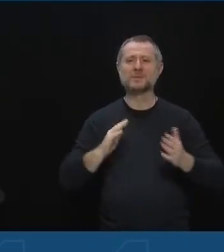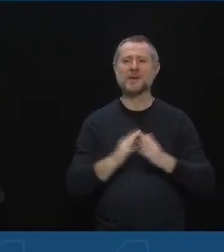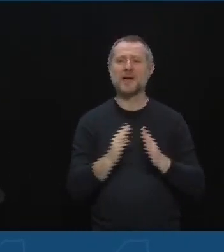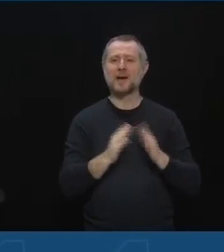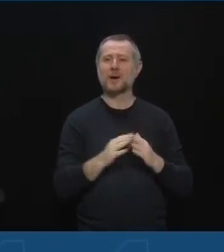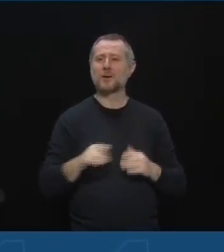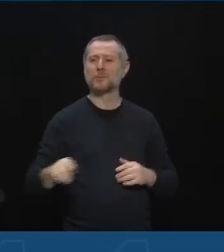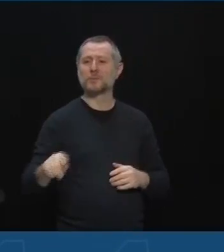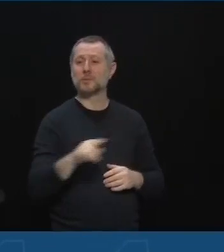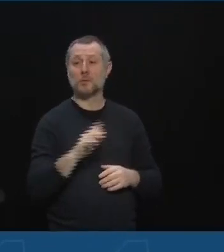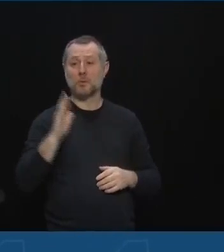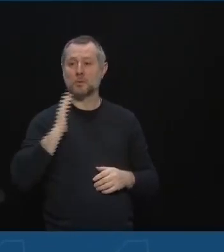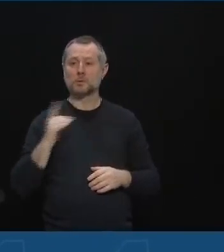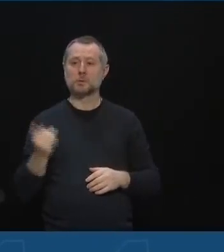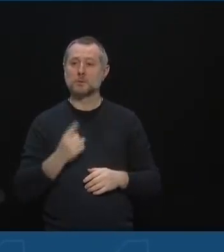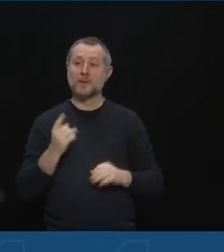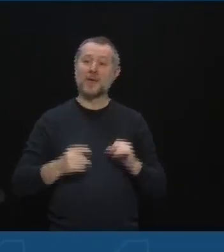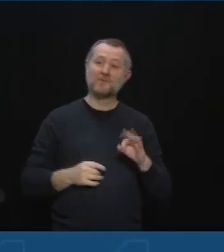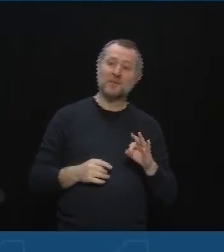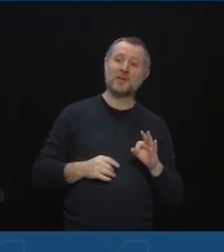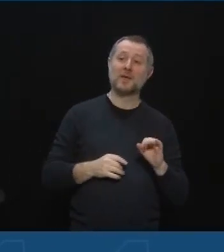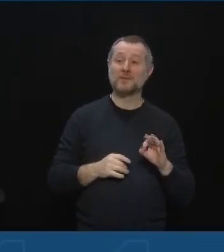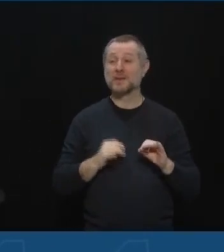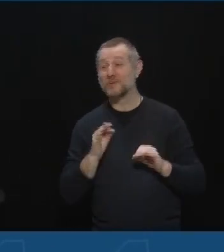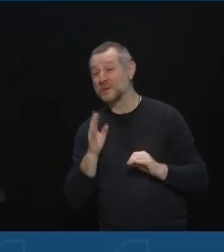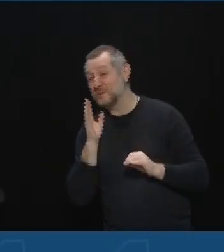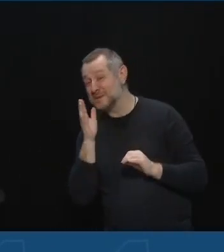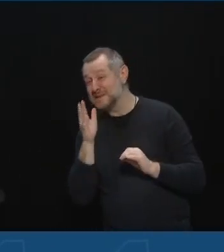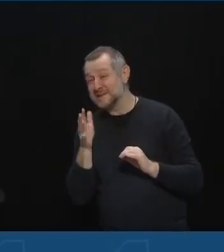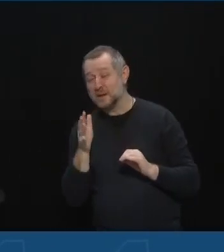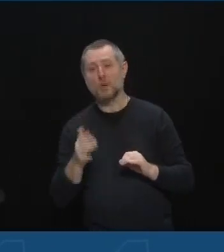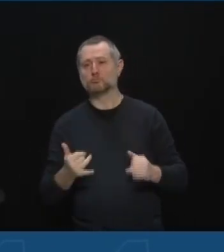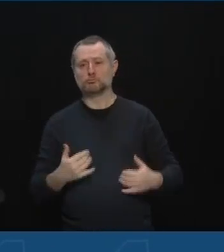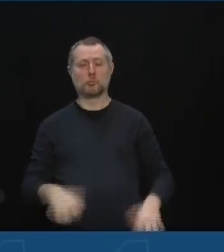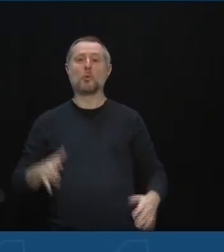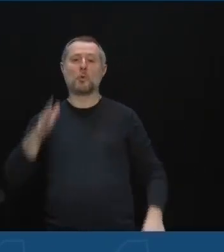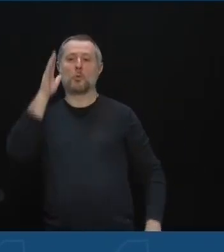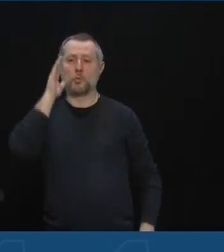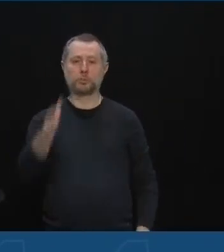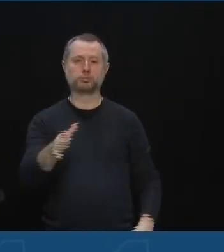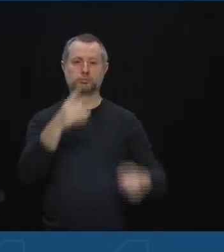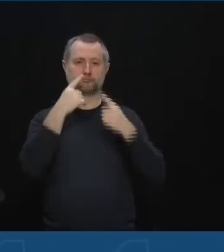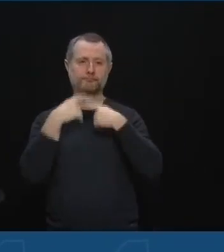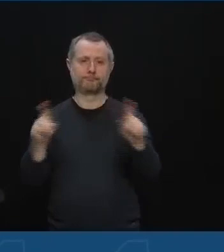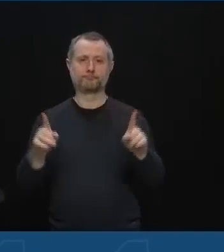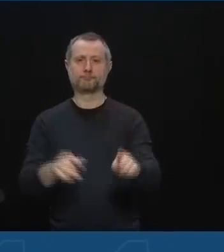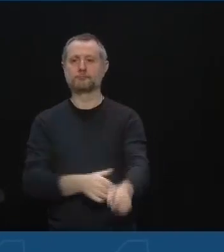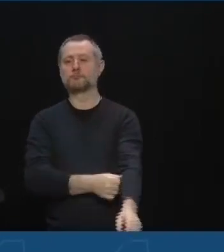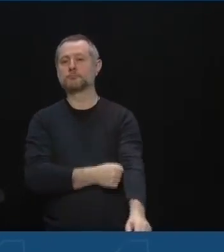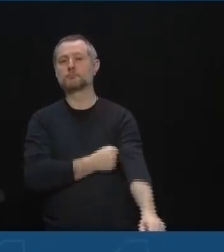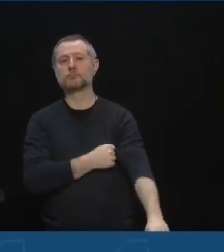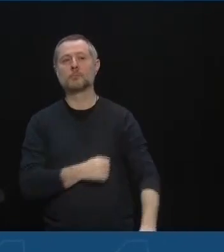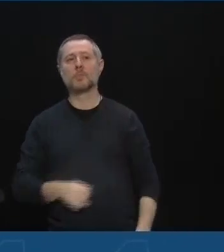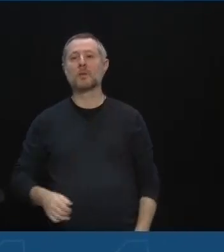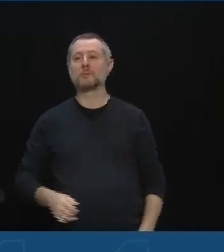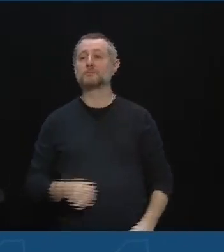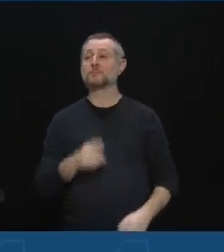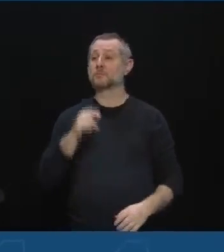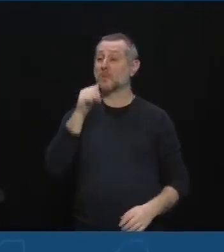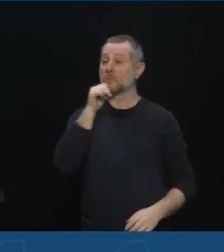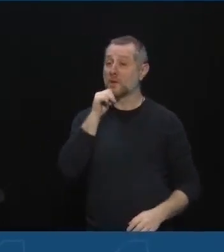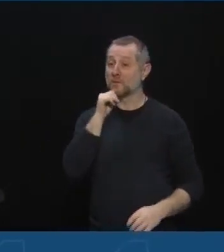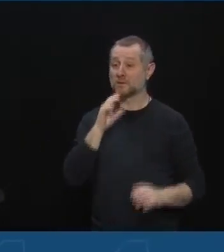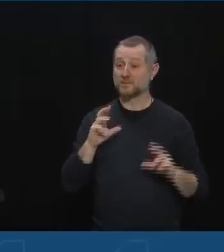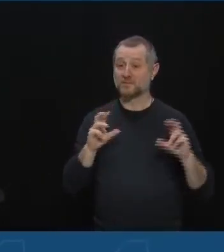if, but to when. For private investors, that's a critical development. Now they will start looking at our